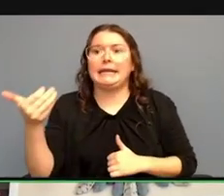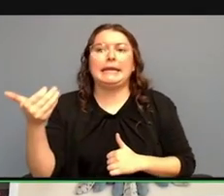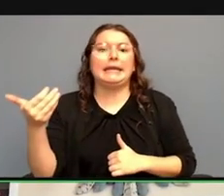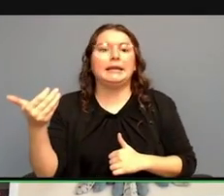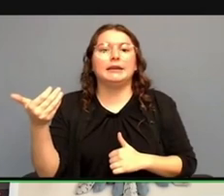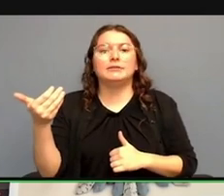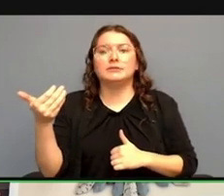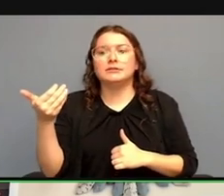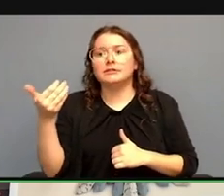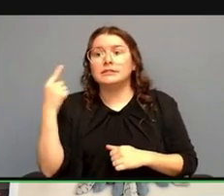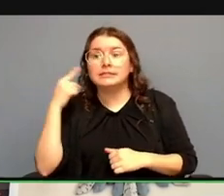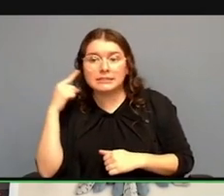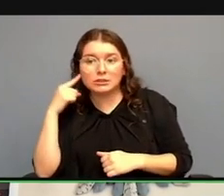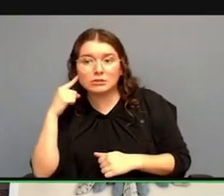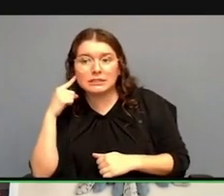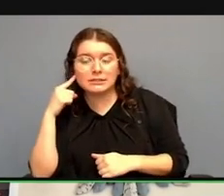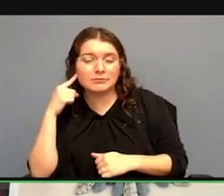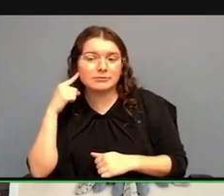impairment